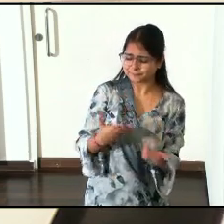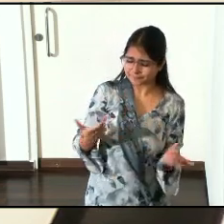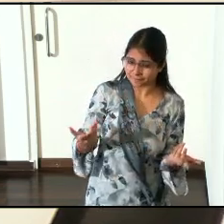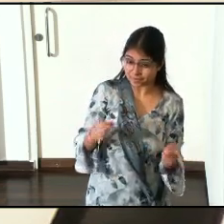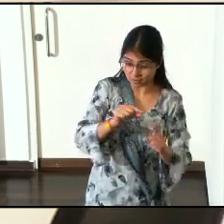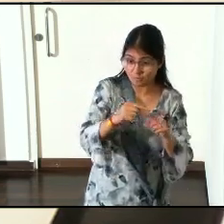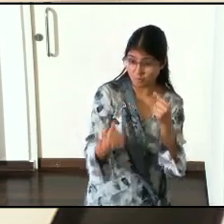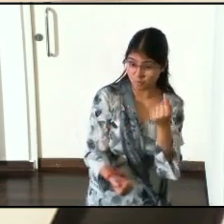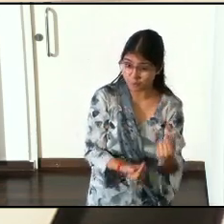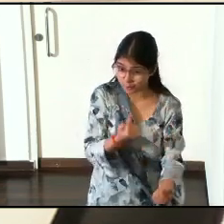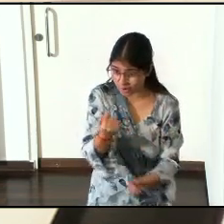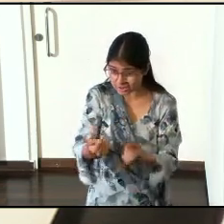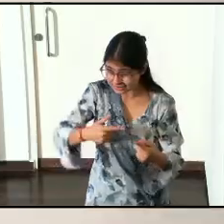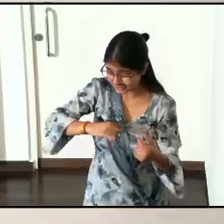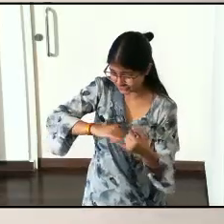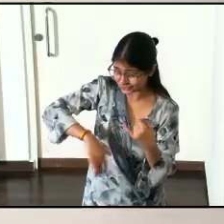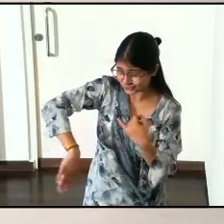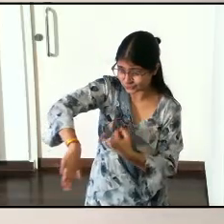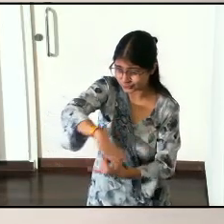political movements